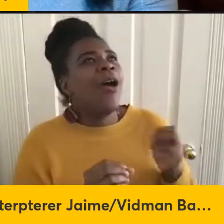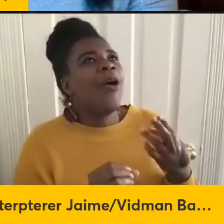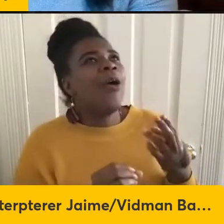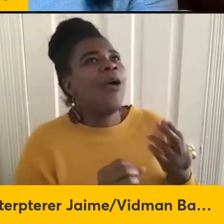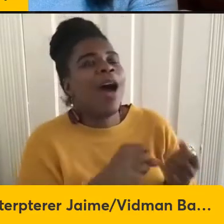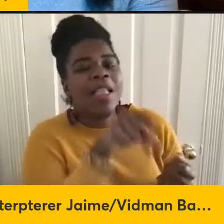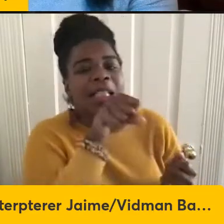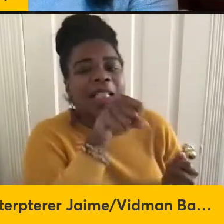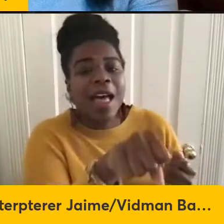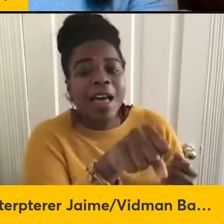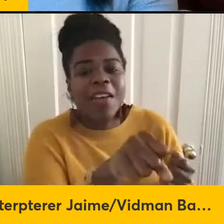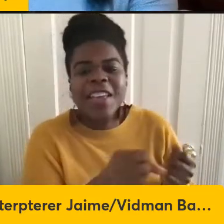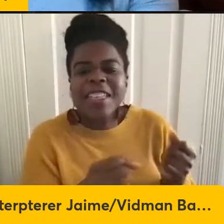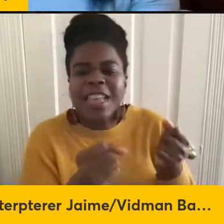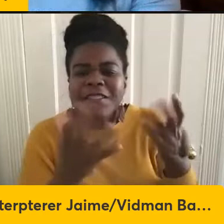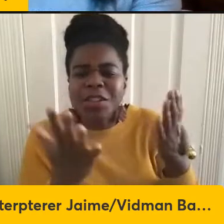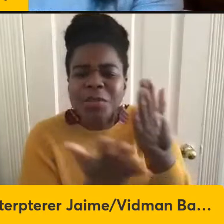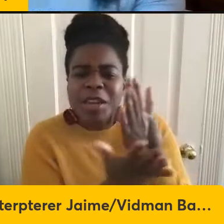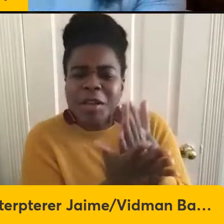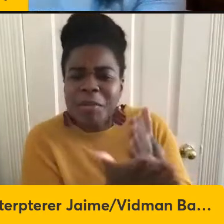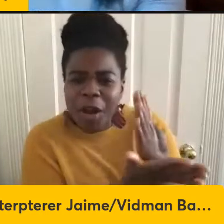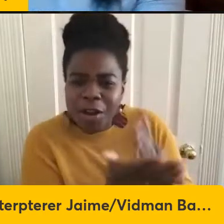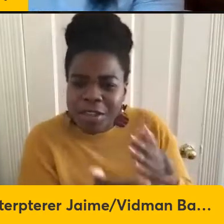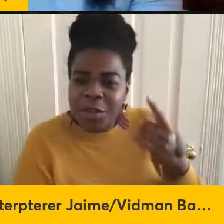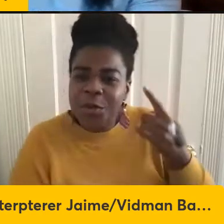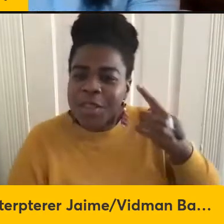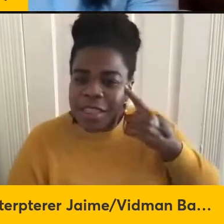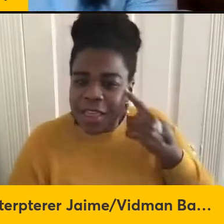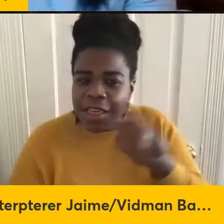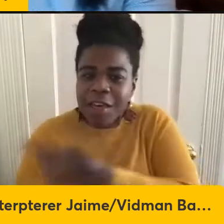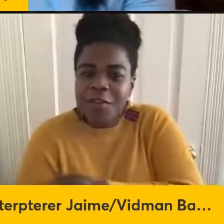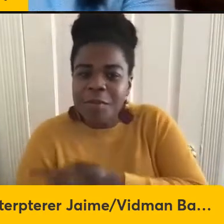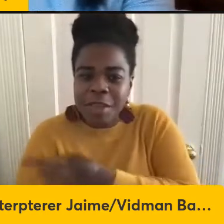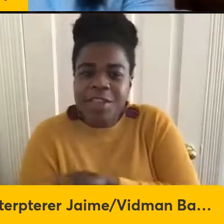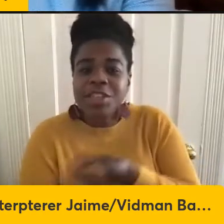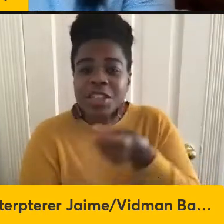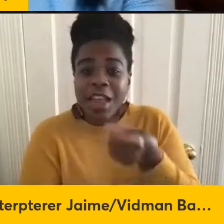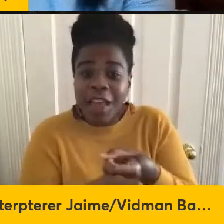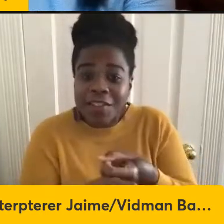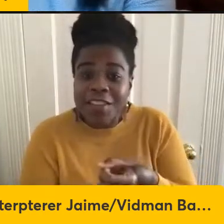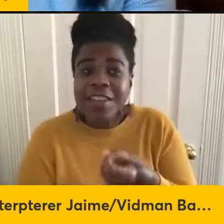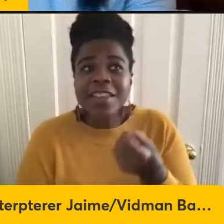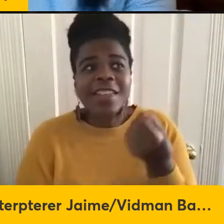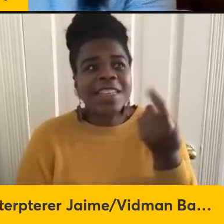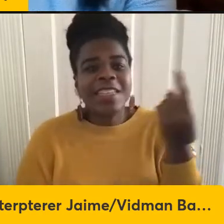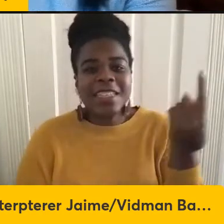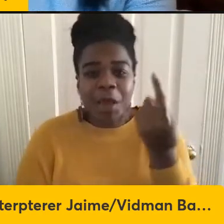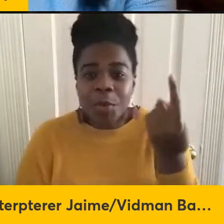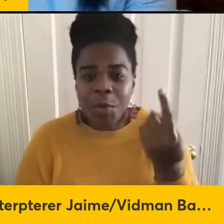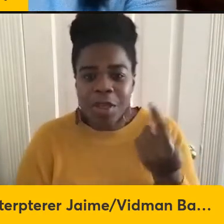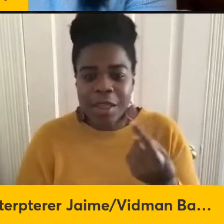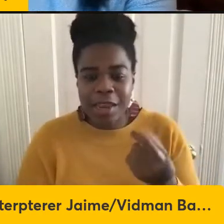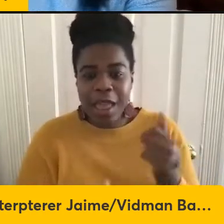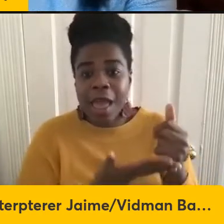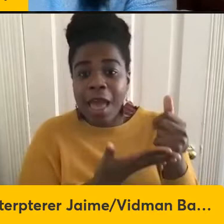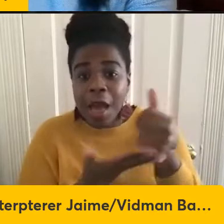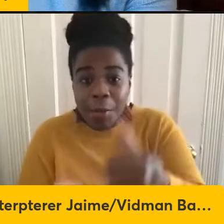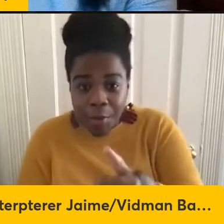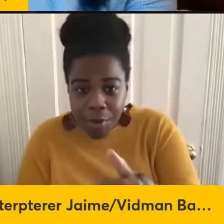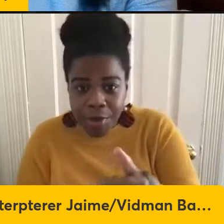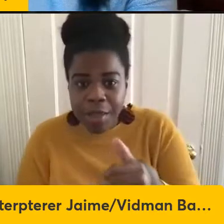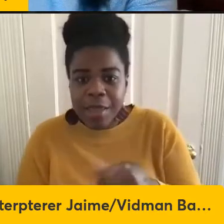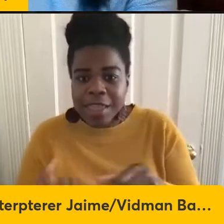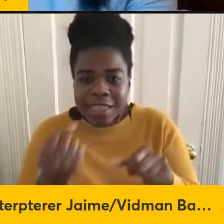so multifaceted. When we think of a patient advocate, this could be someone that's assisting you. Like in my work with Health